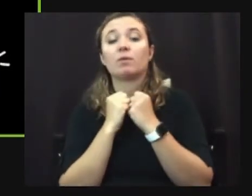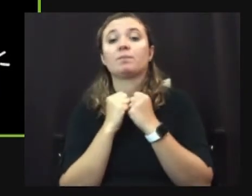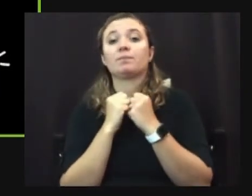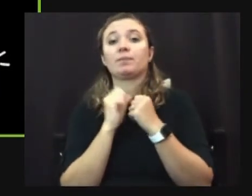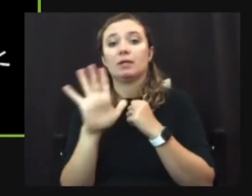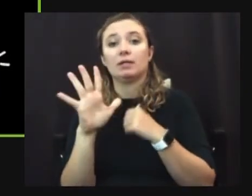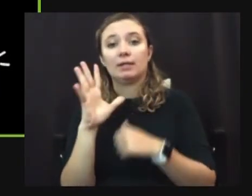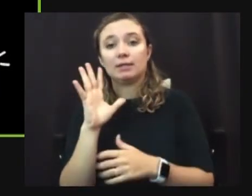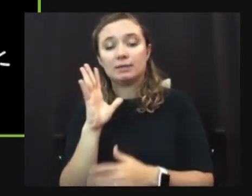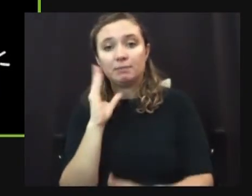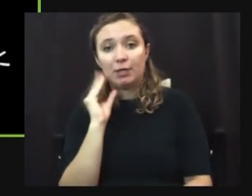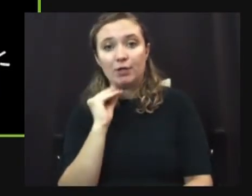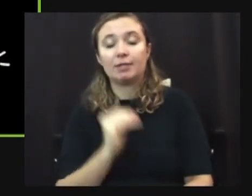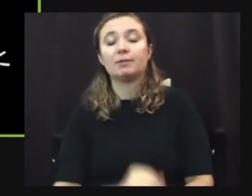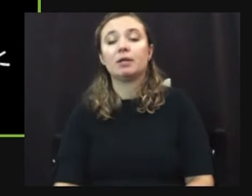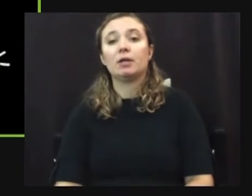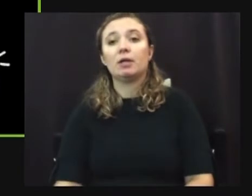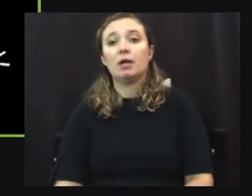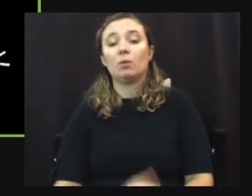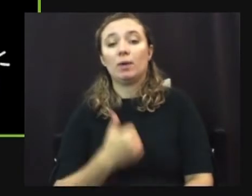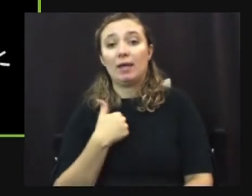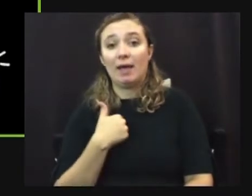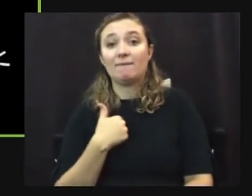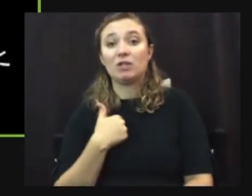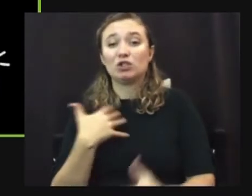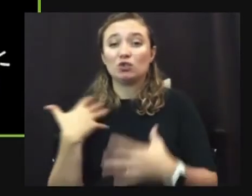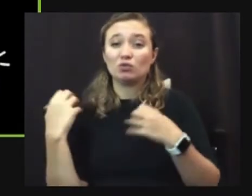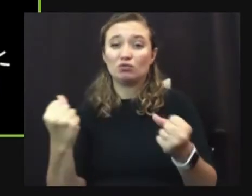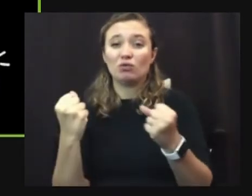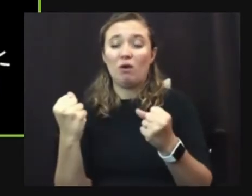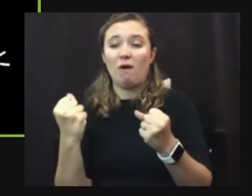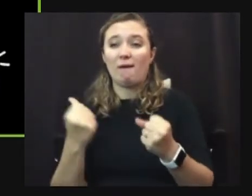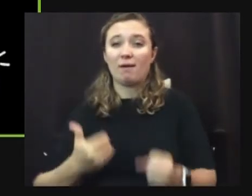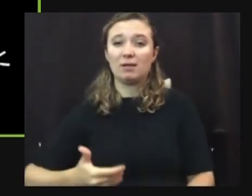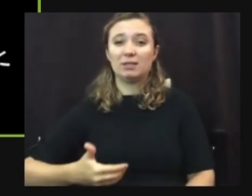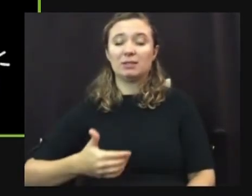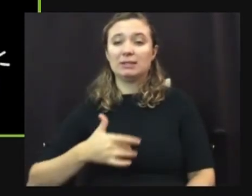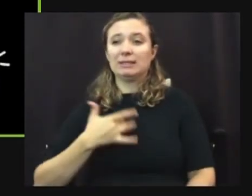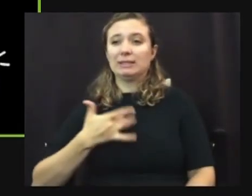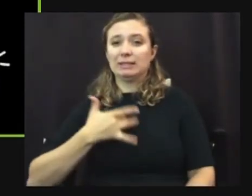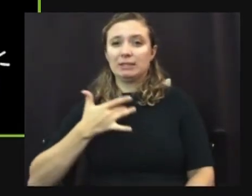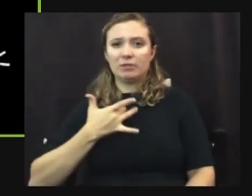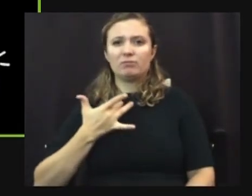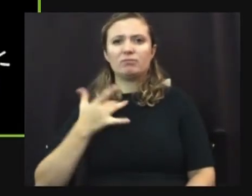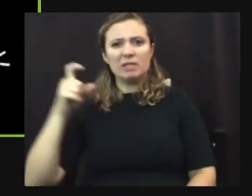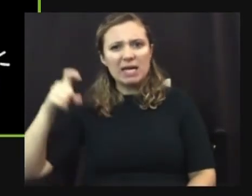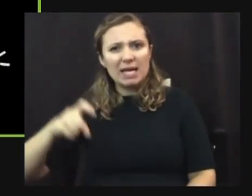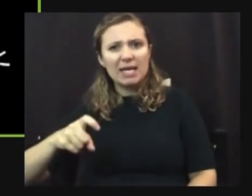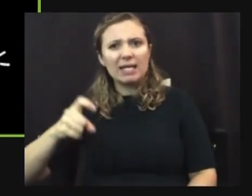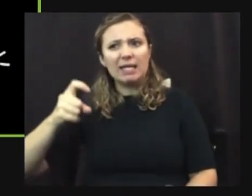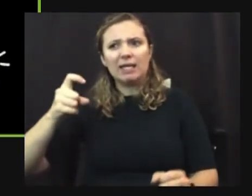very strong sense of justice. And so